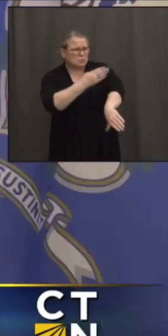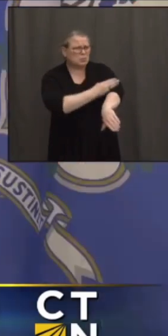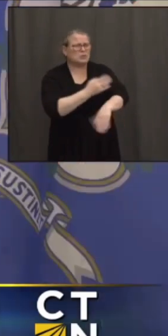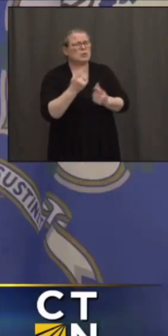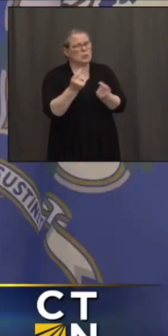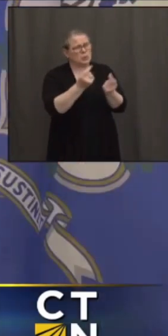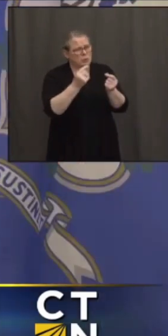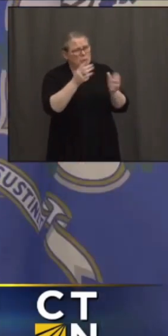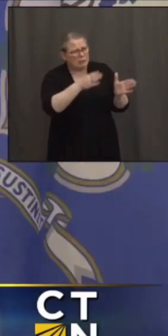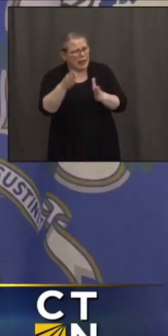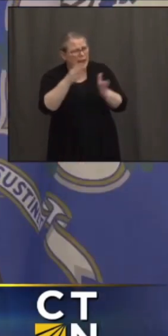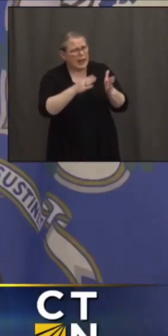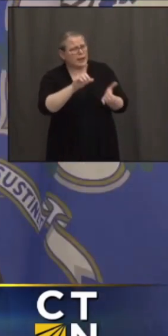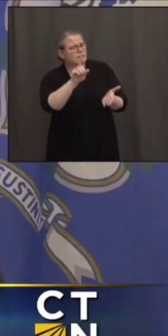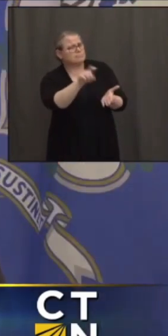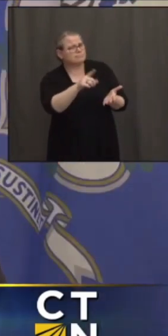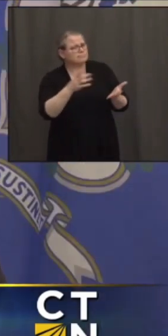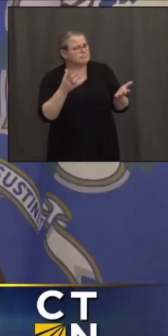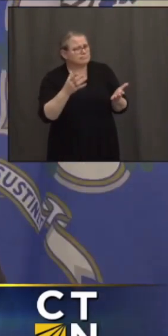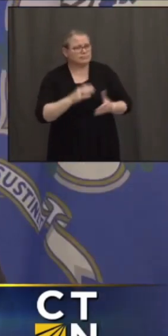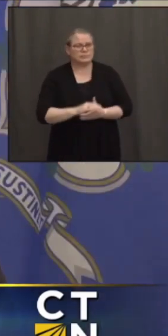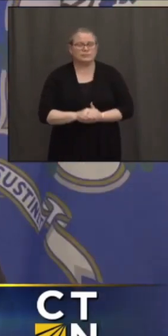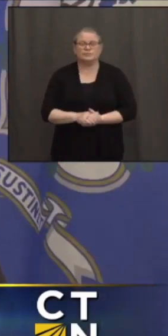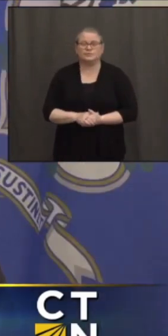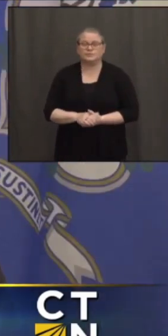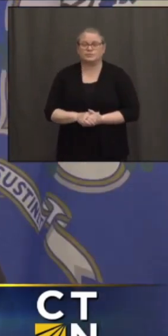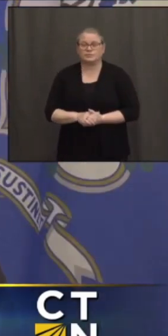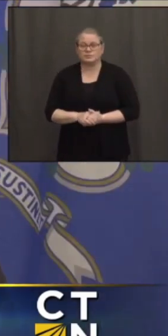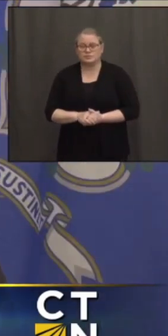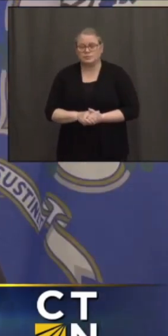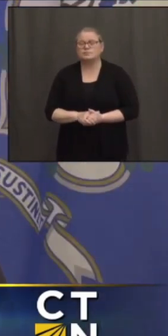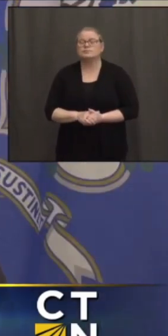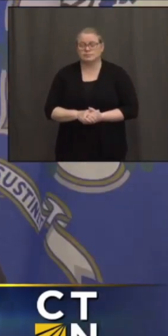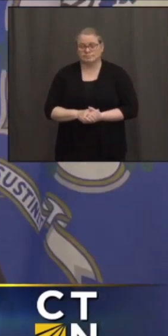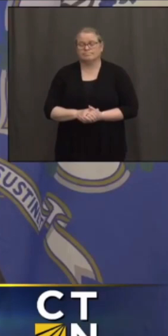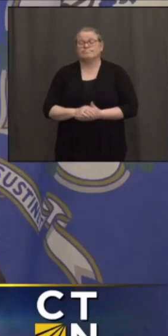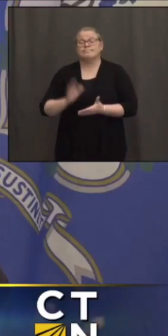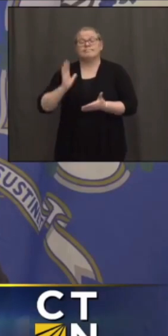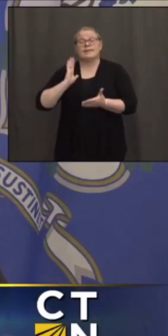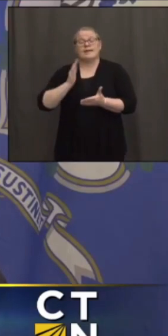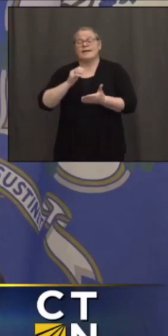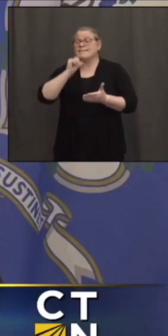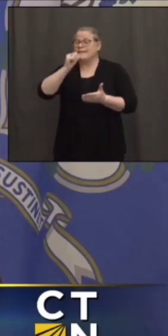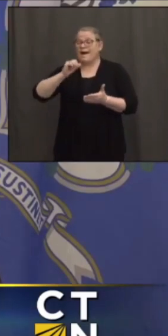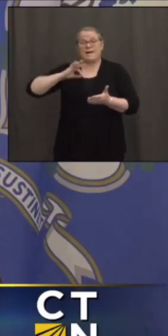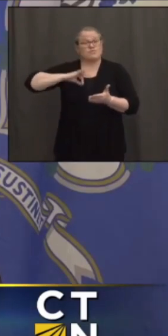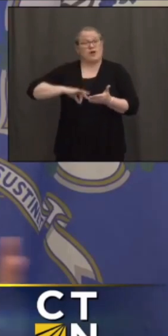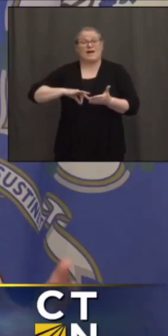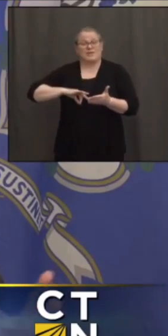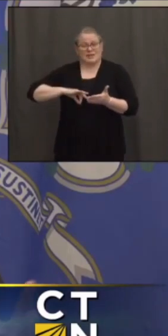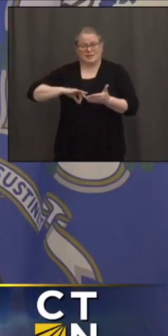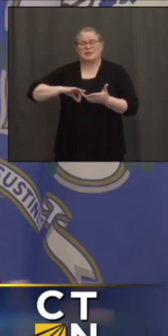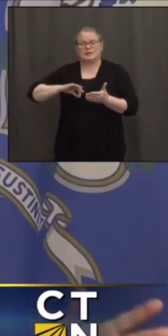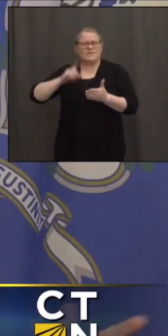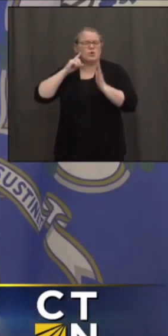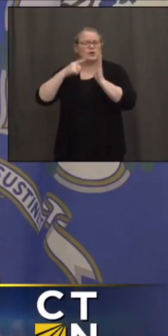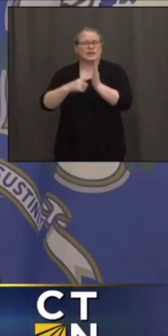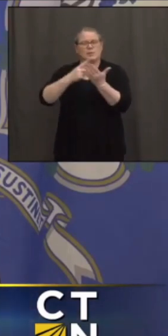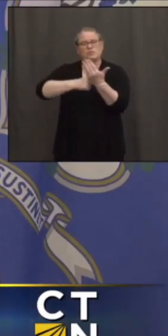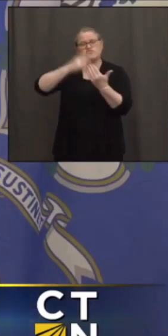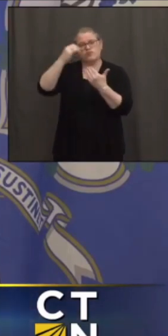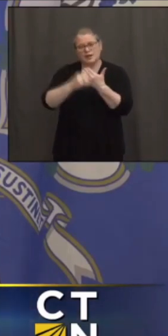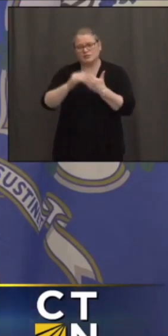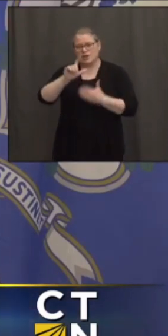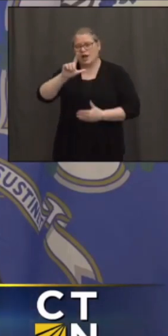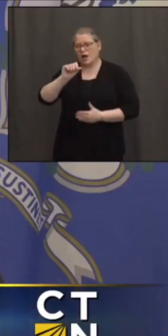Amanda, we provided significant funding for our not-for-profits like Project Longevity down in New Haven over